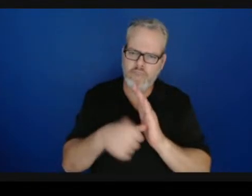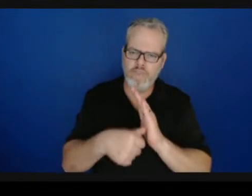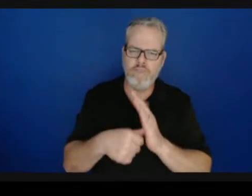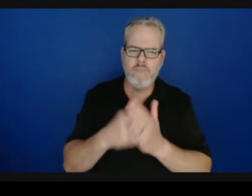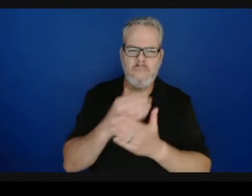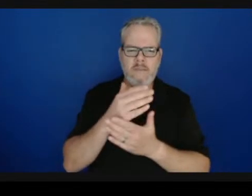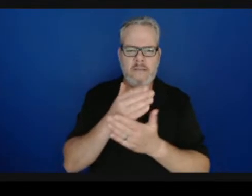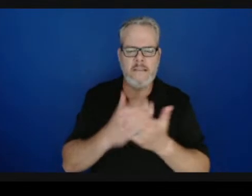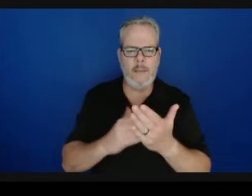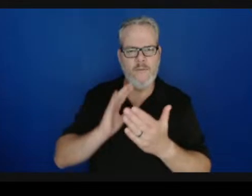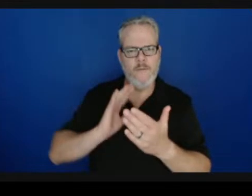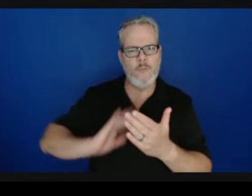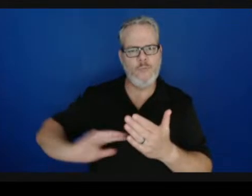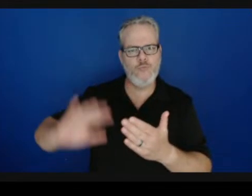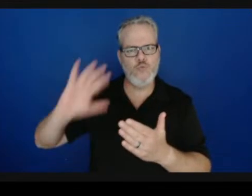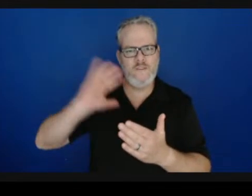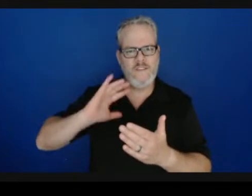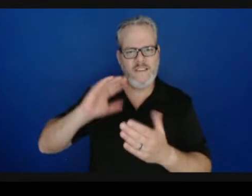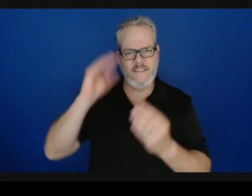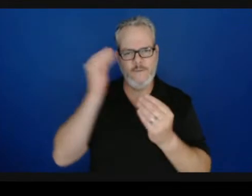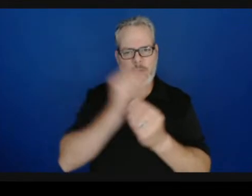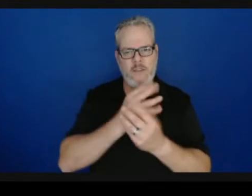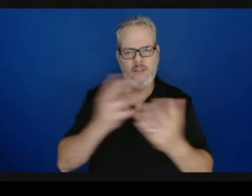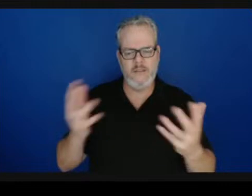previous information.